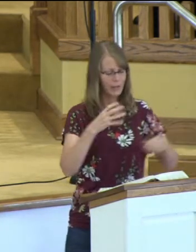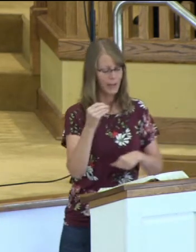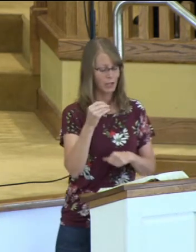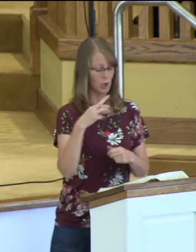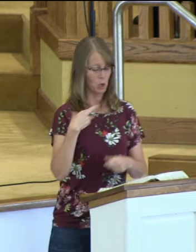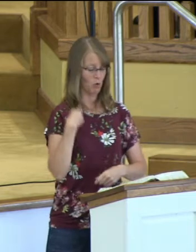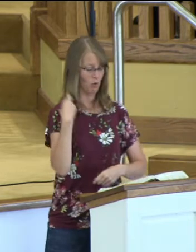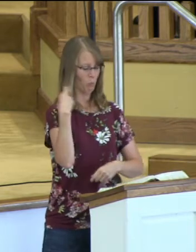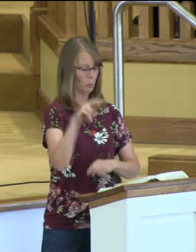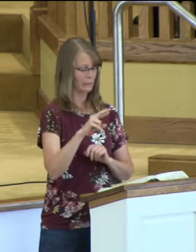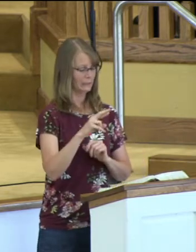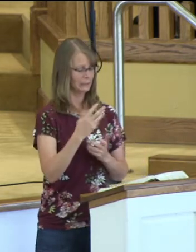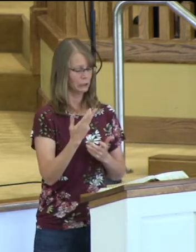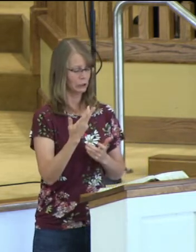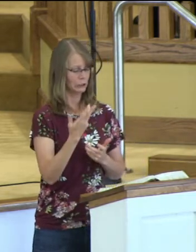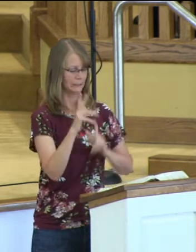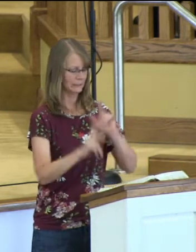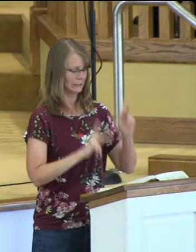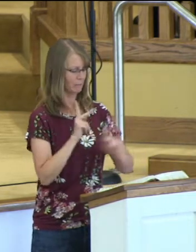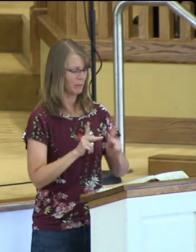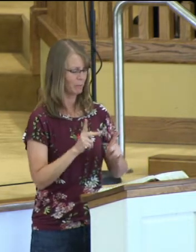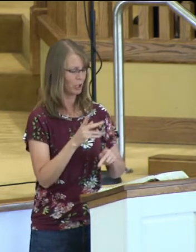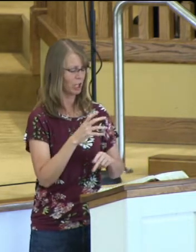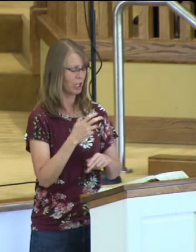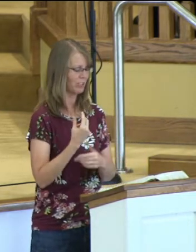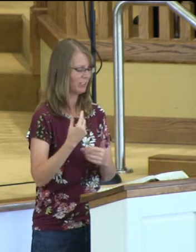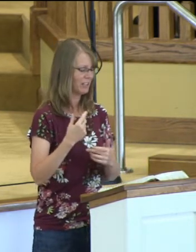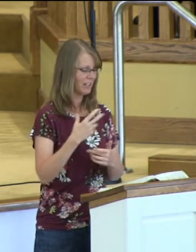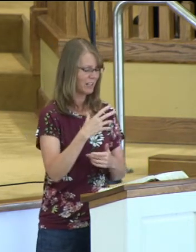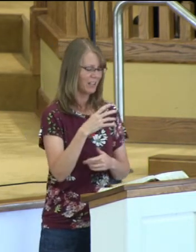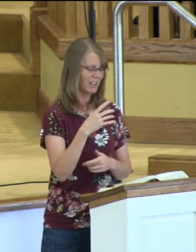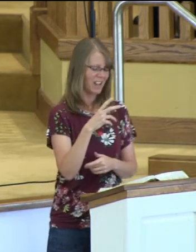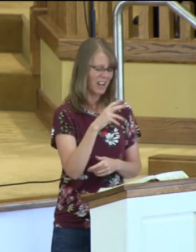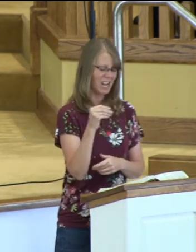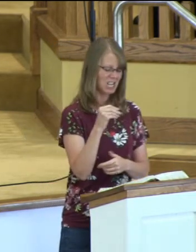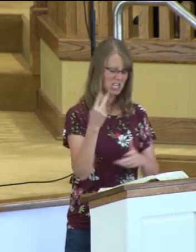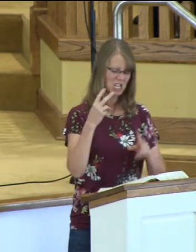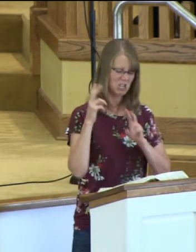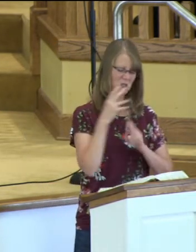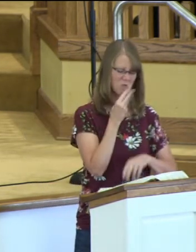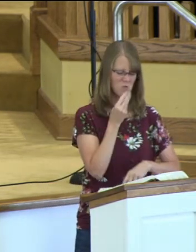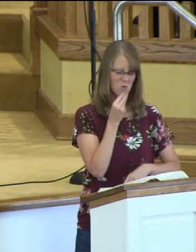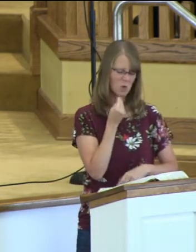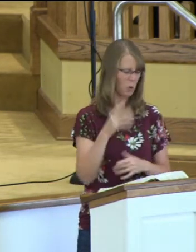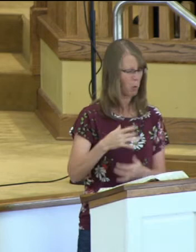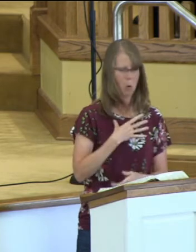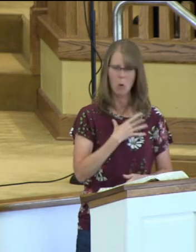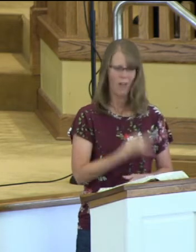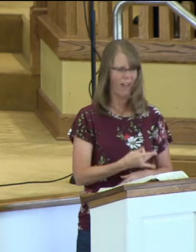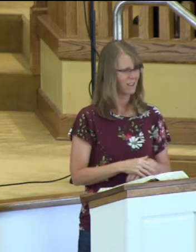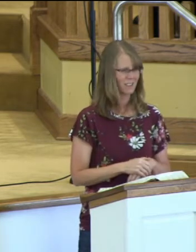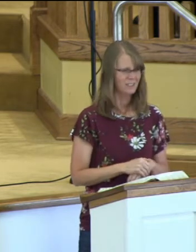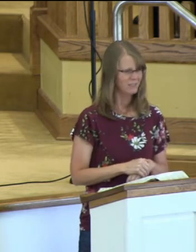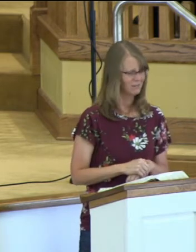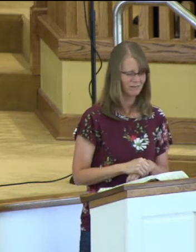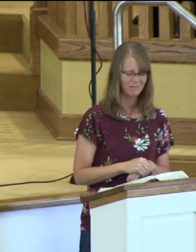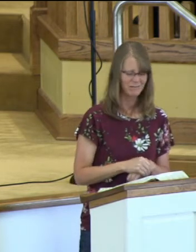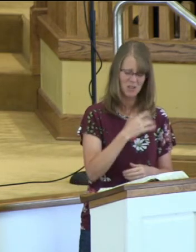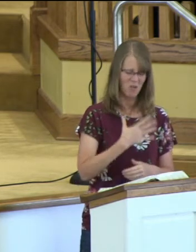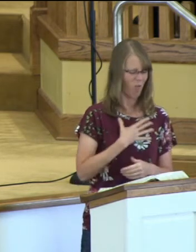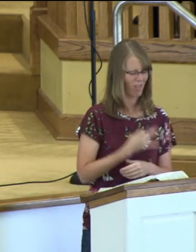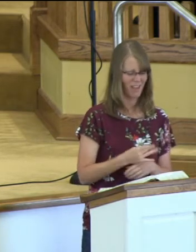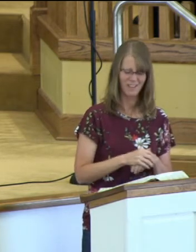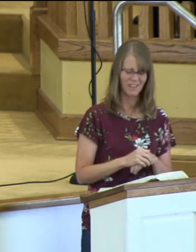religious sect, the Sanhedrin, the Pharisees, and the Sadducees, and the Jews, they did not like it. They did not